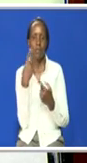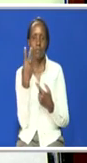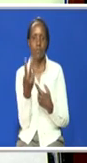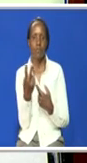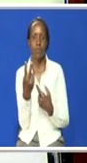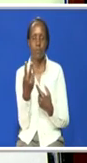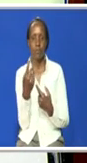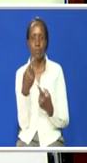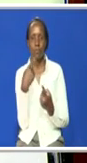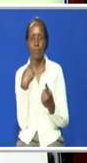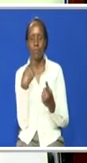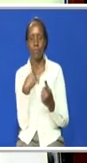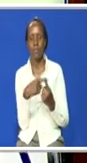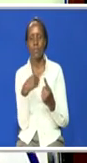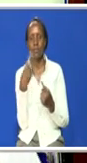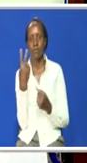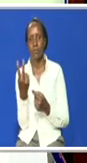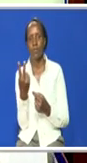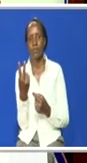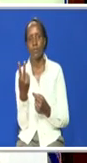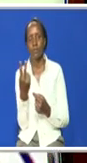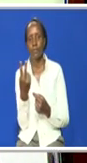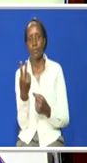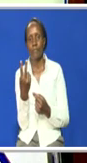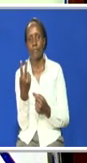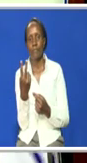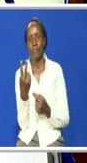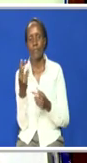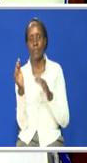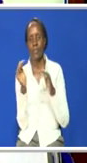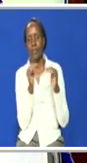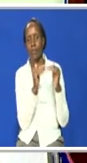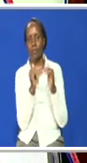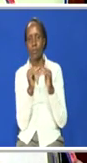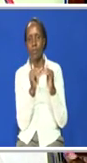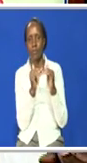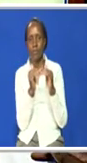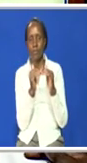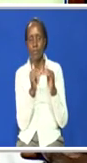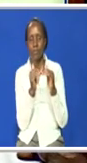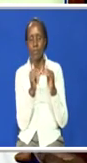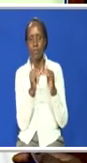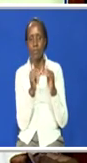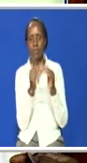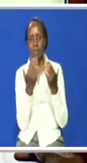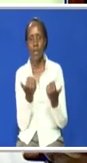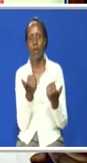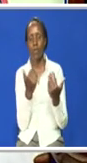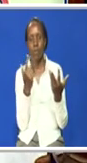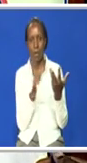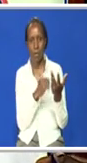4 plus 2 plus 2 is equals to, let us count,